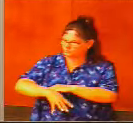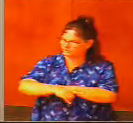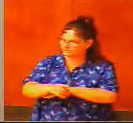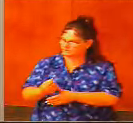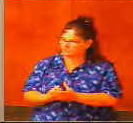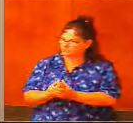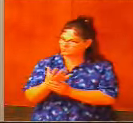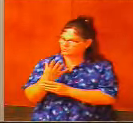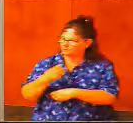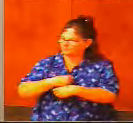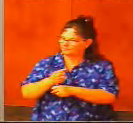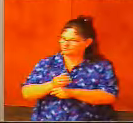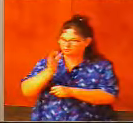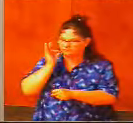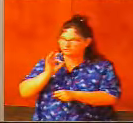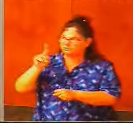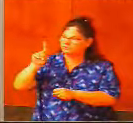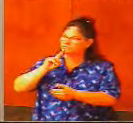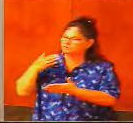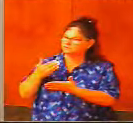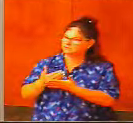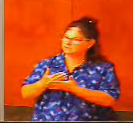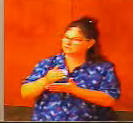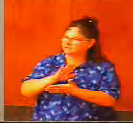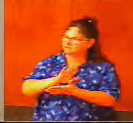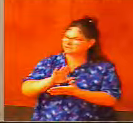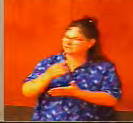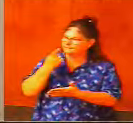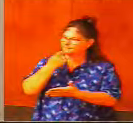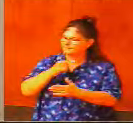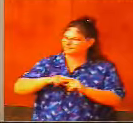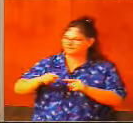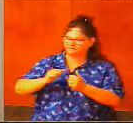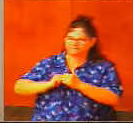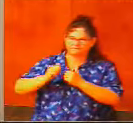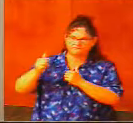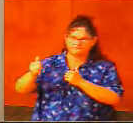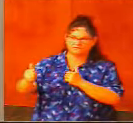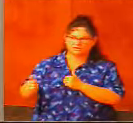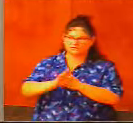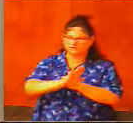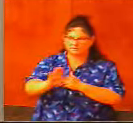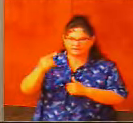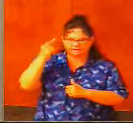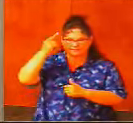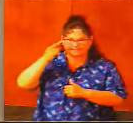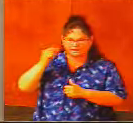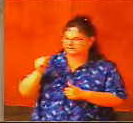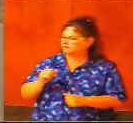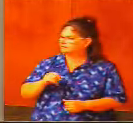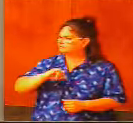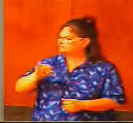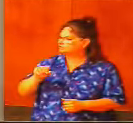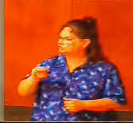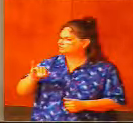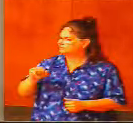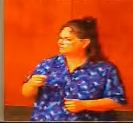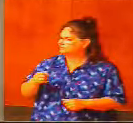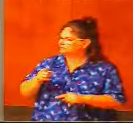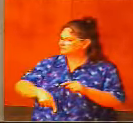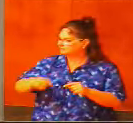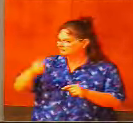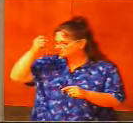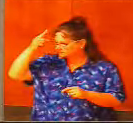bear fruit. You are near in their mouth, but far from their mind. And Jeremiah just couldn't wrap his brain around